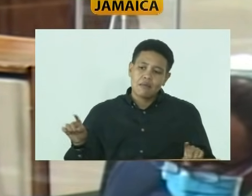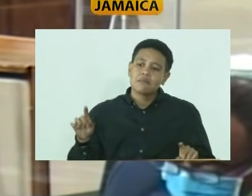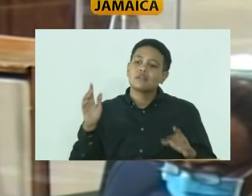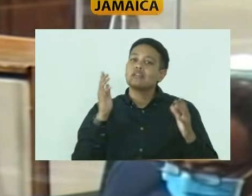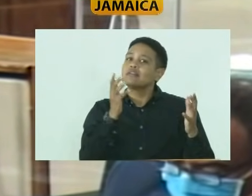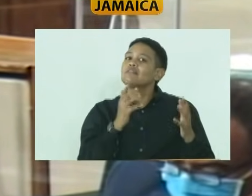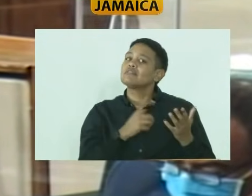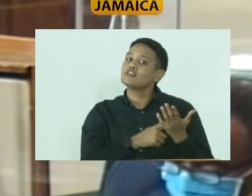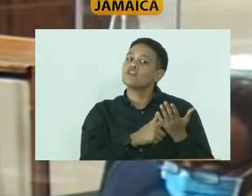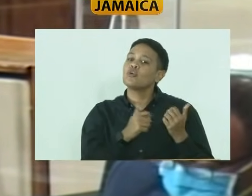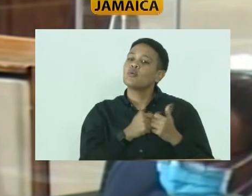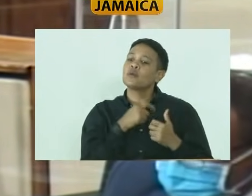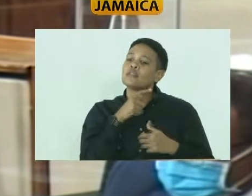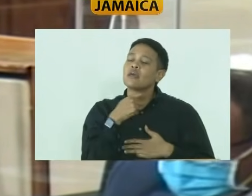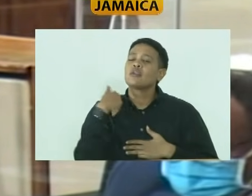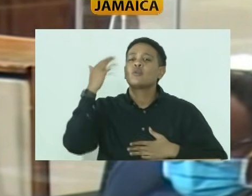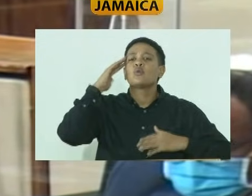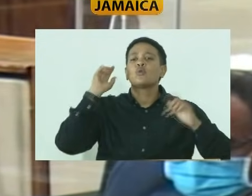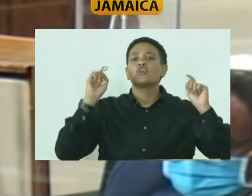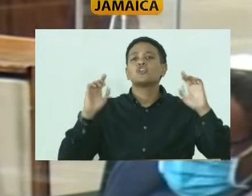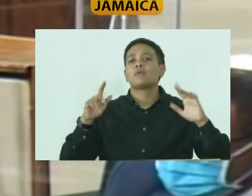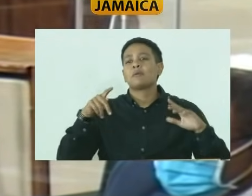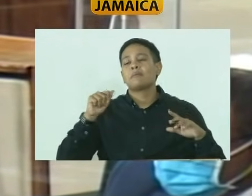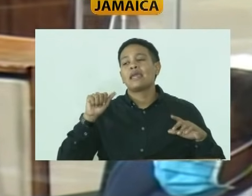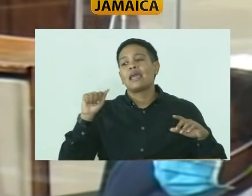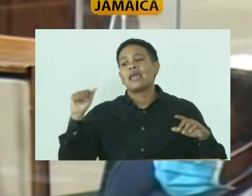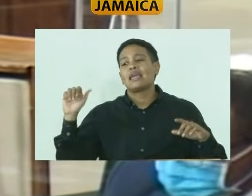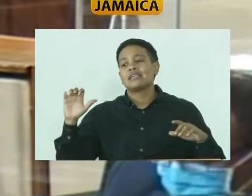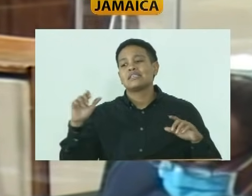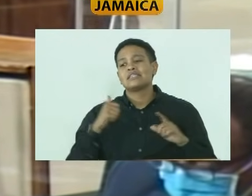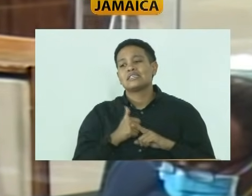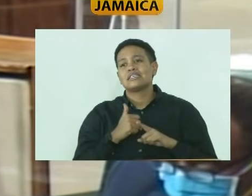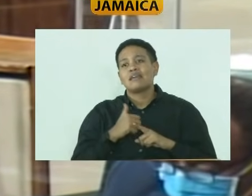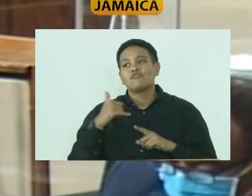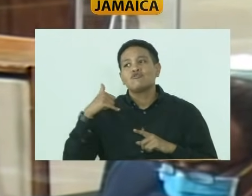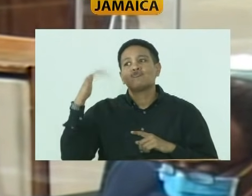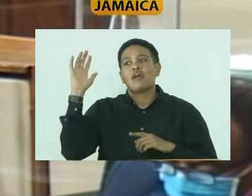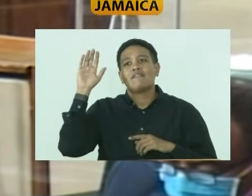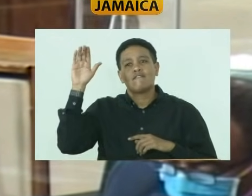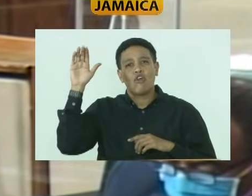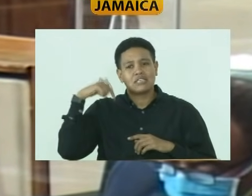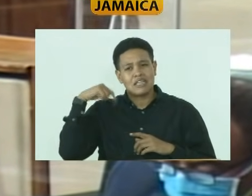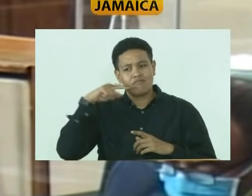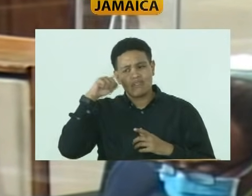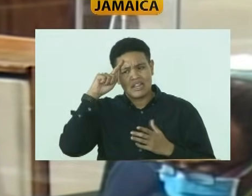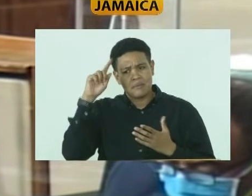with I know the chairman of the PAAC is traveling overseas, and I believe